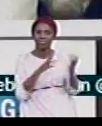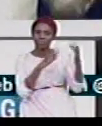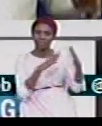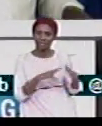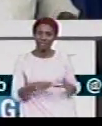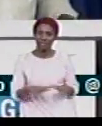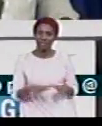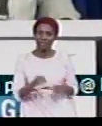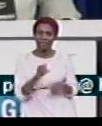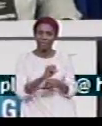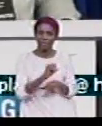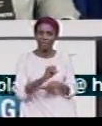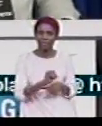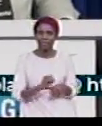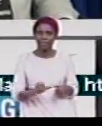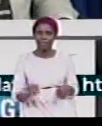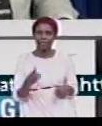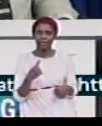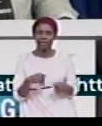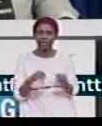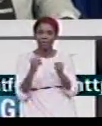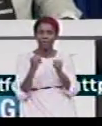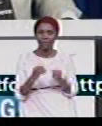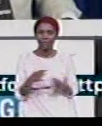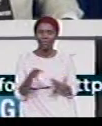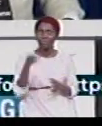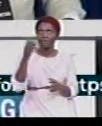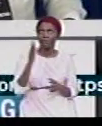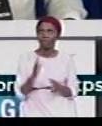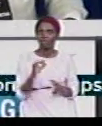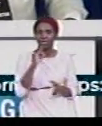working. The power of God is working.